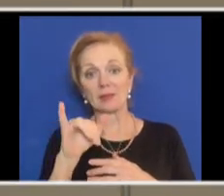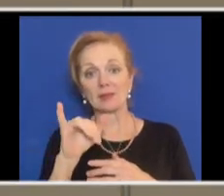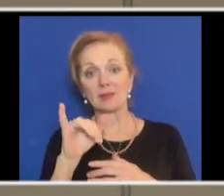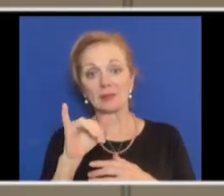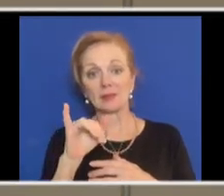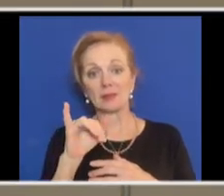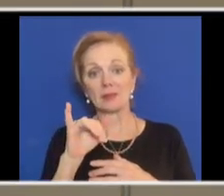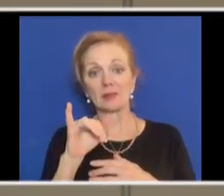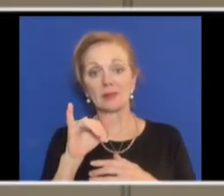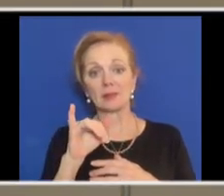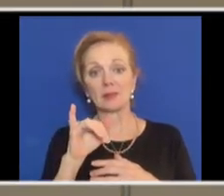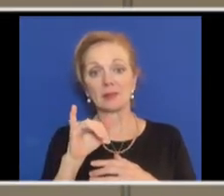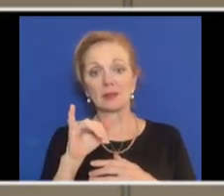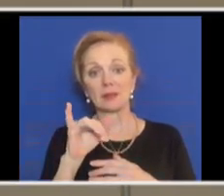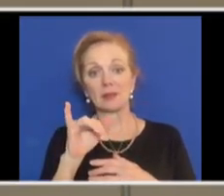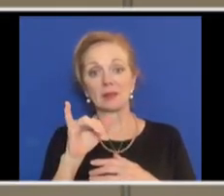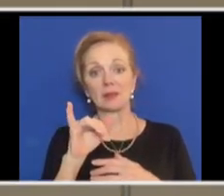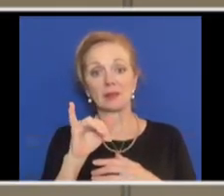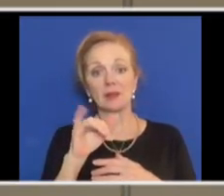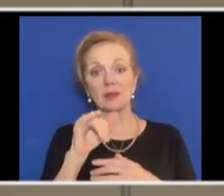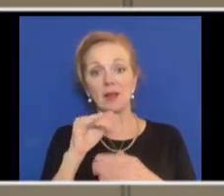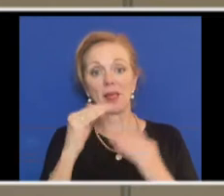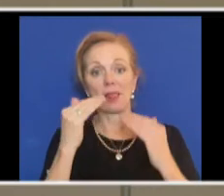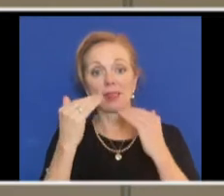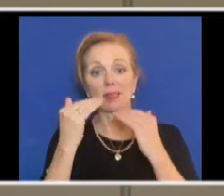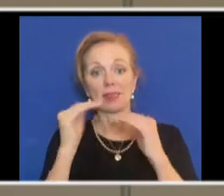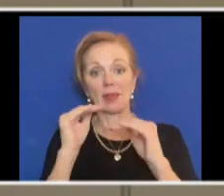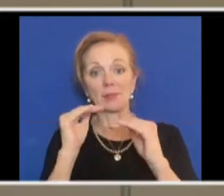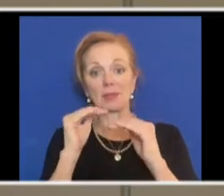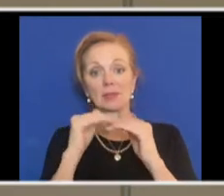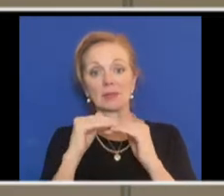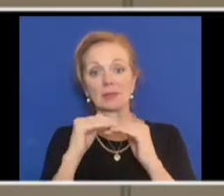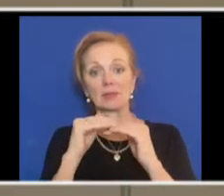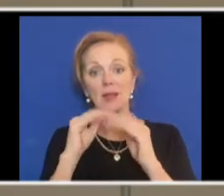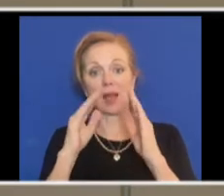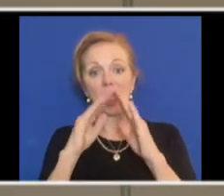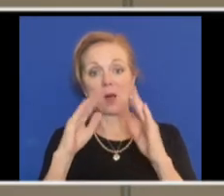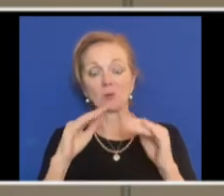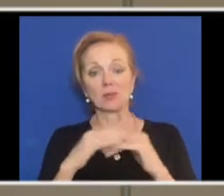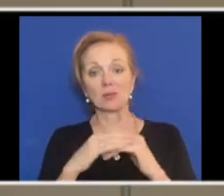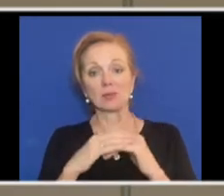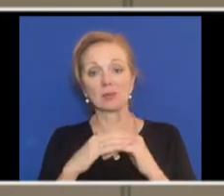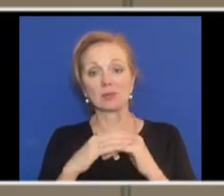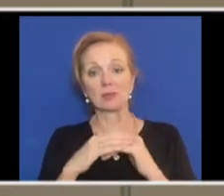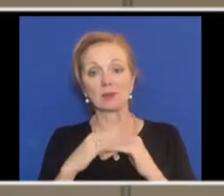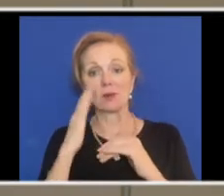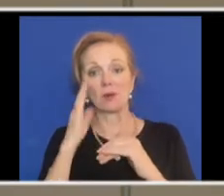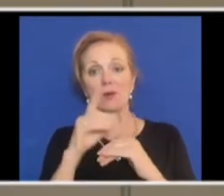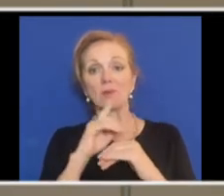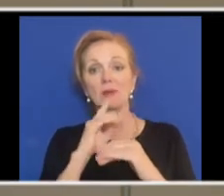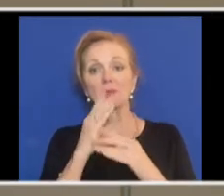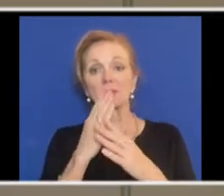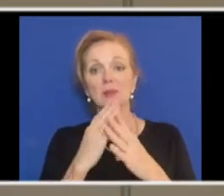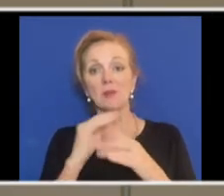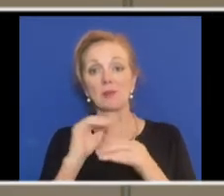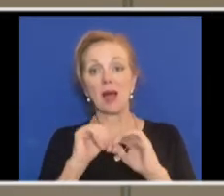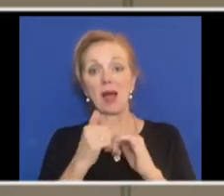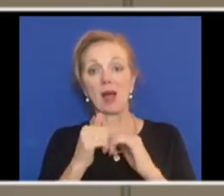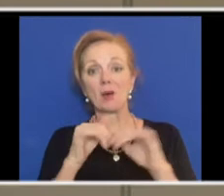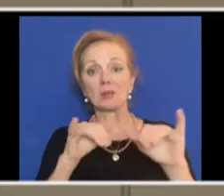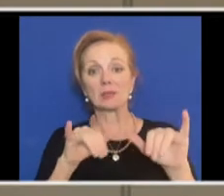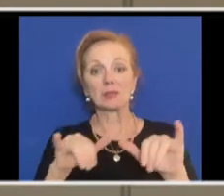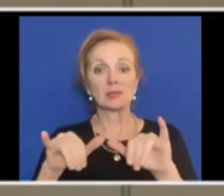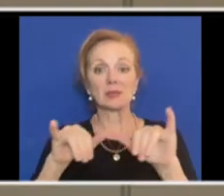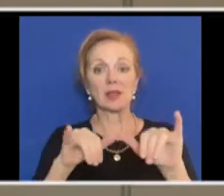that um limiting housing is going to somehow stabilize the